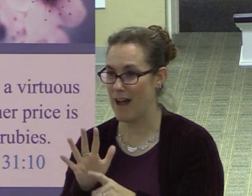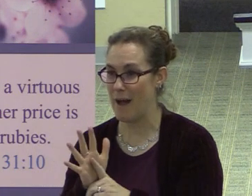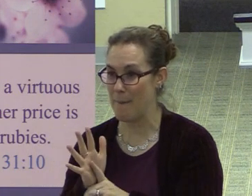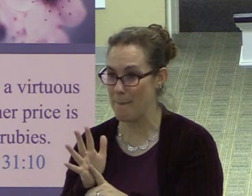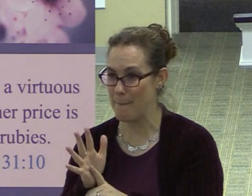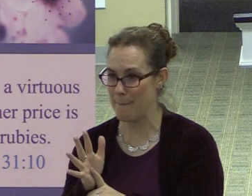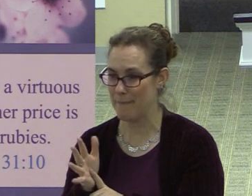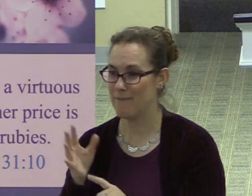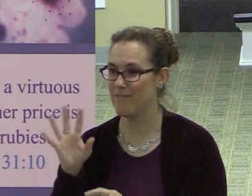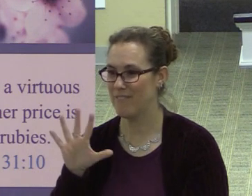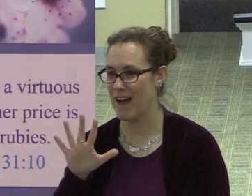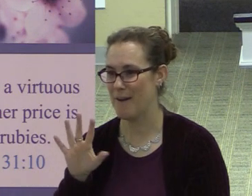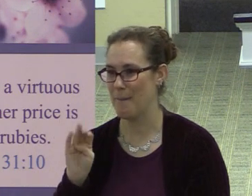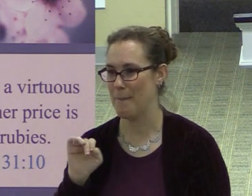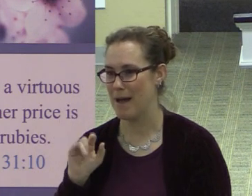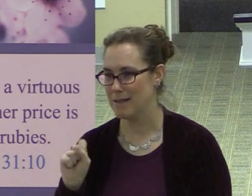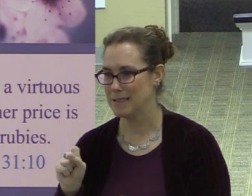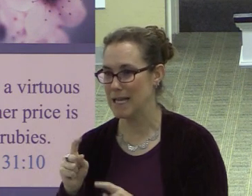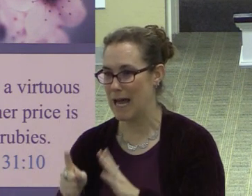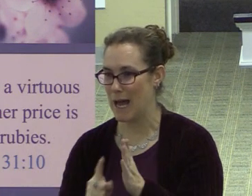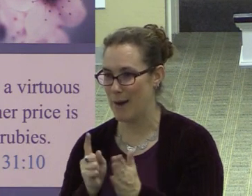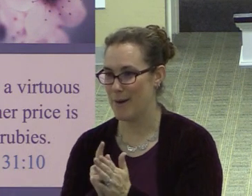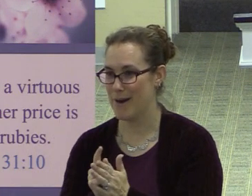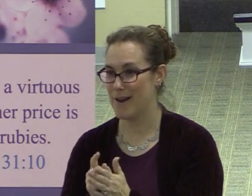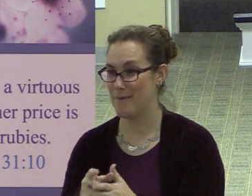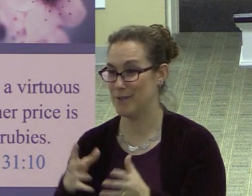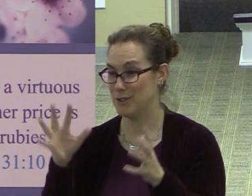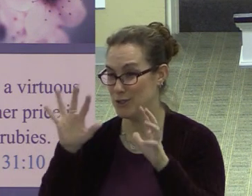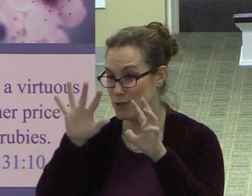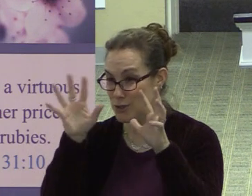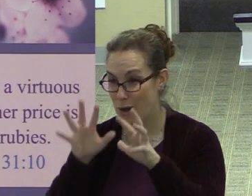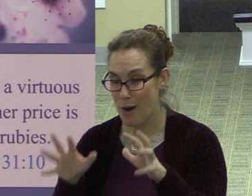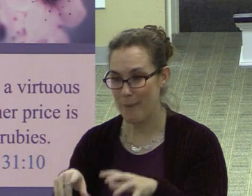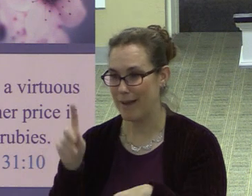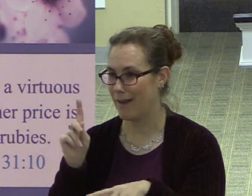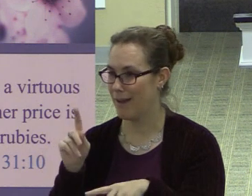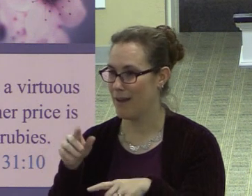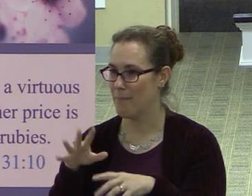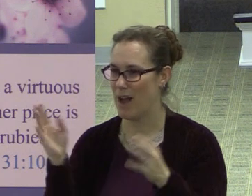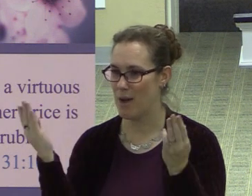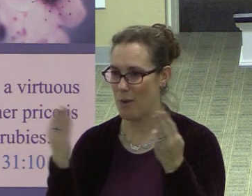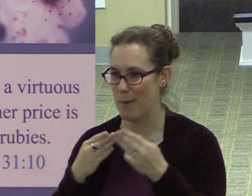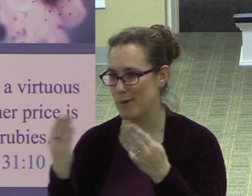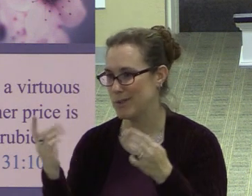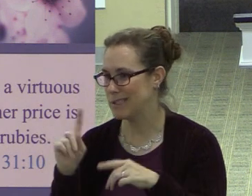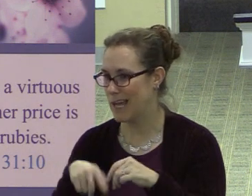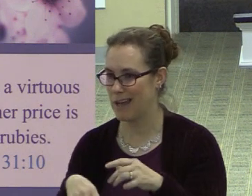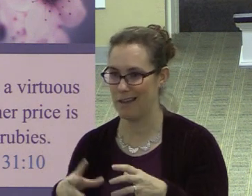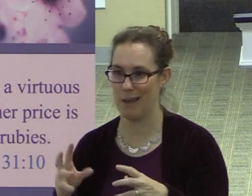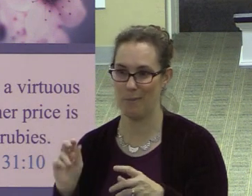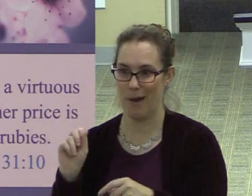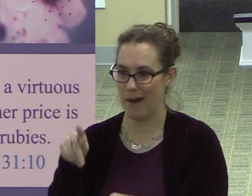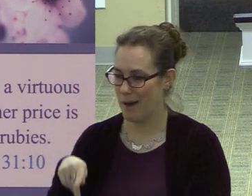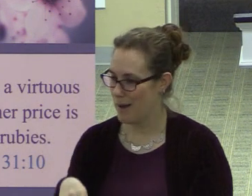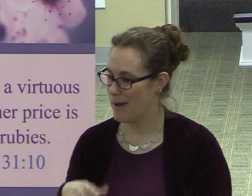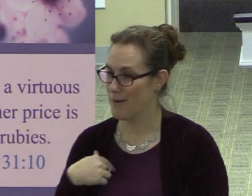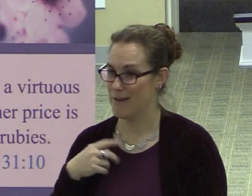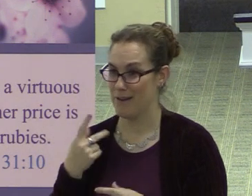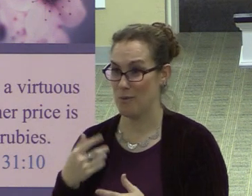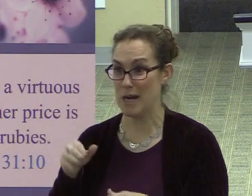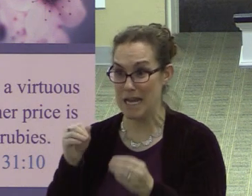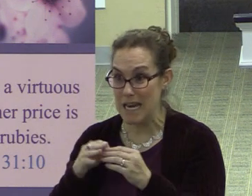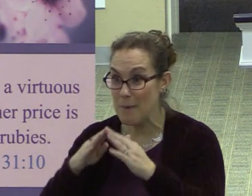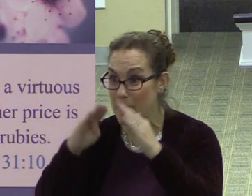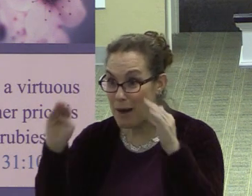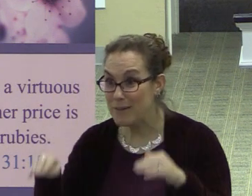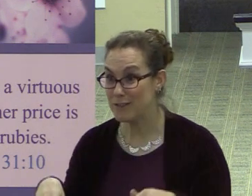going up a mountain. It's snowing so heavily. My windshield wipers cannot keep up. We're having trouble seeing the road. And we're on a mountain. I mean,